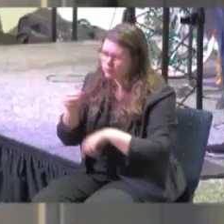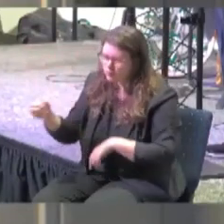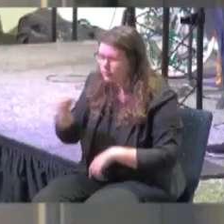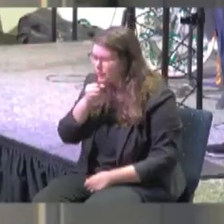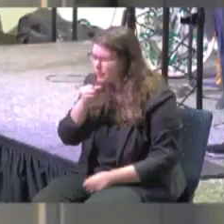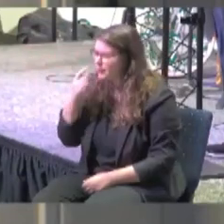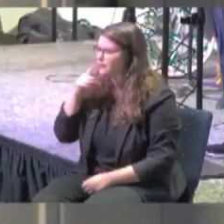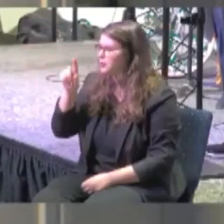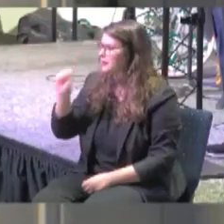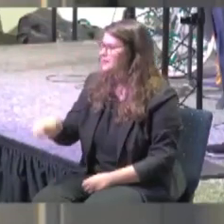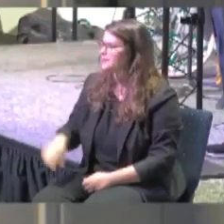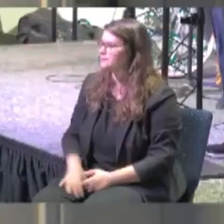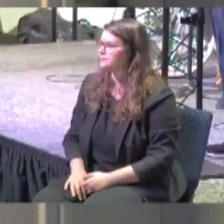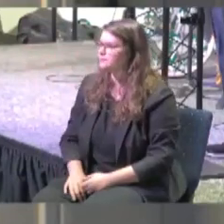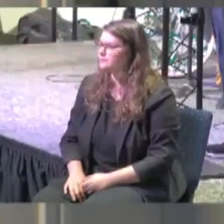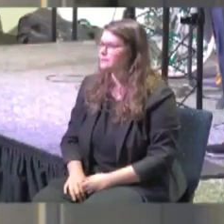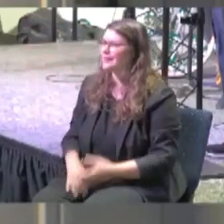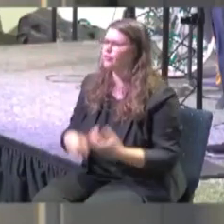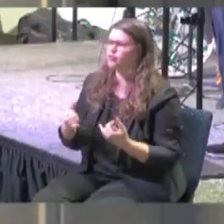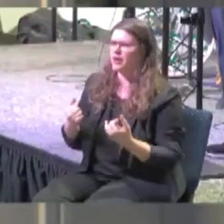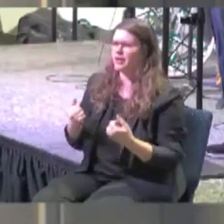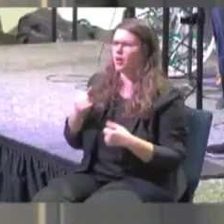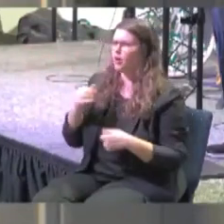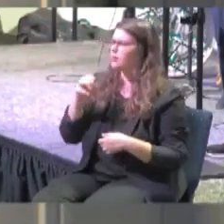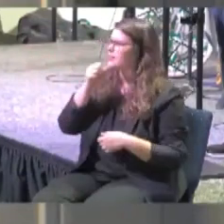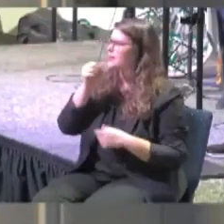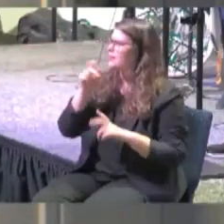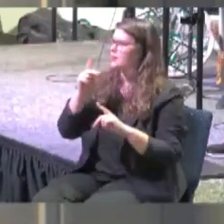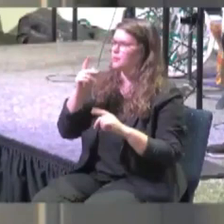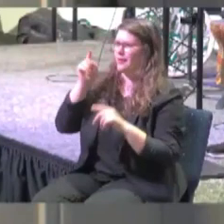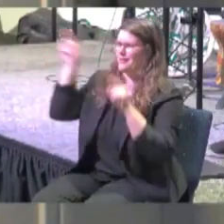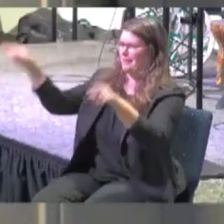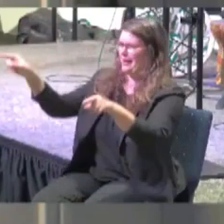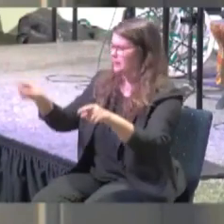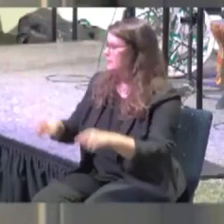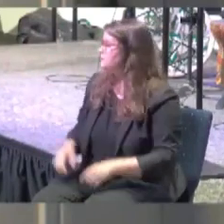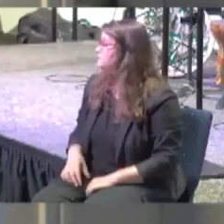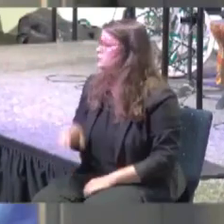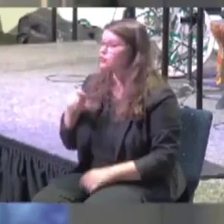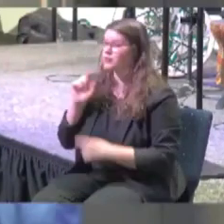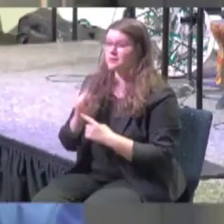back. So we have 20 minutes for questions.